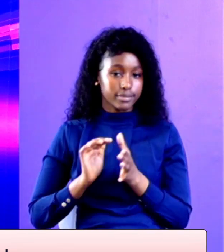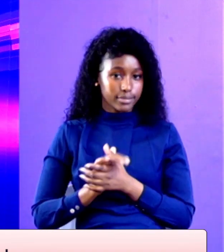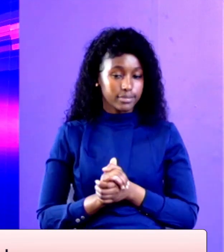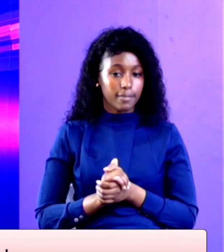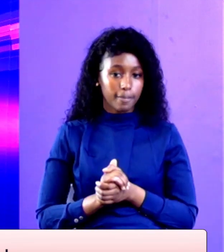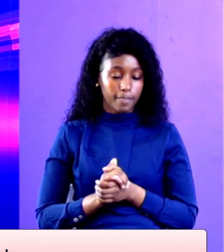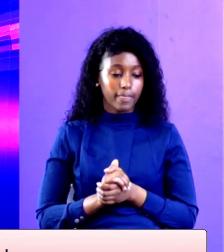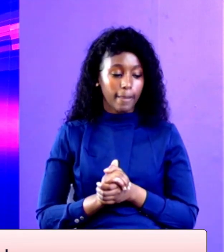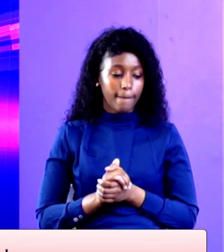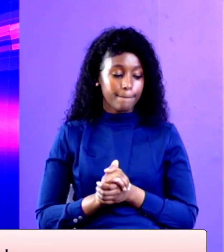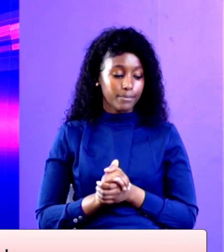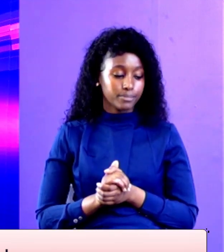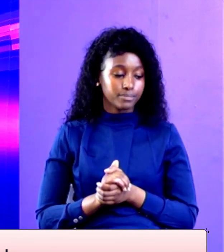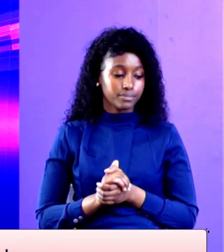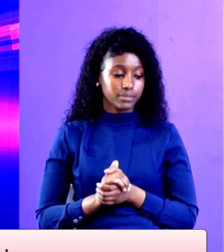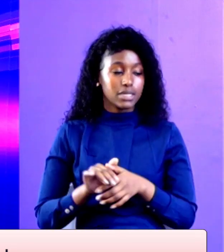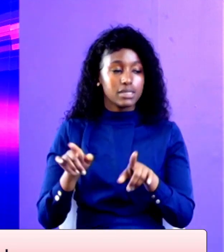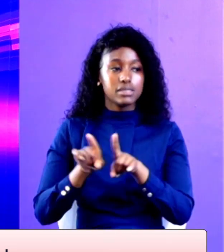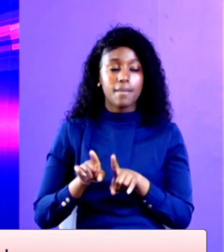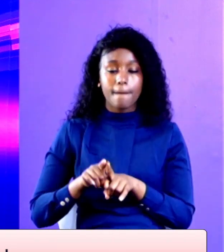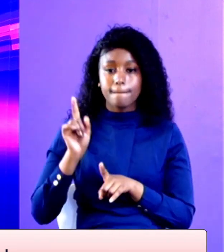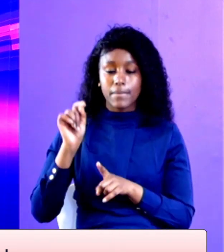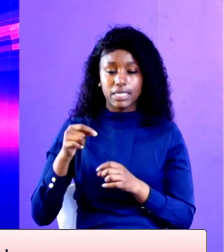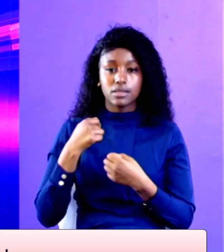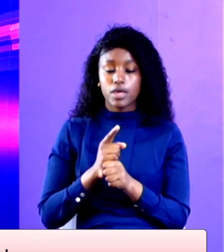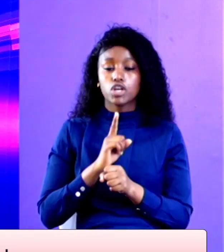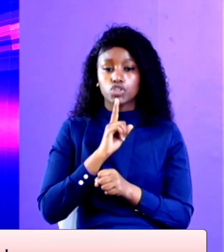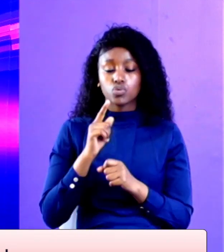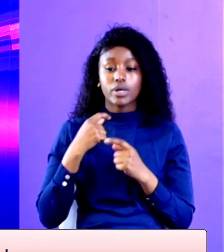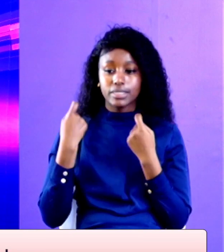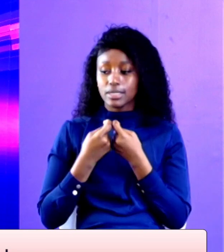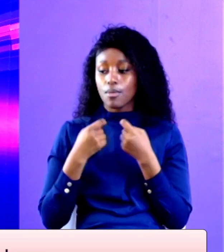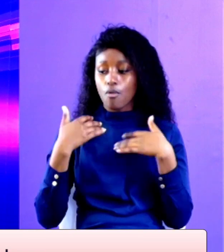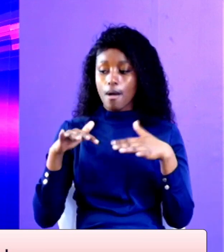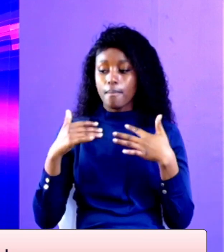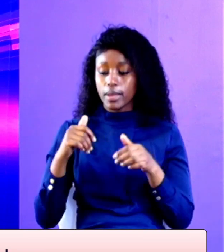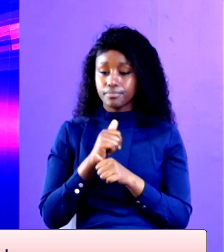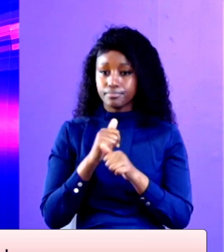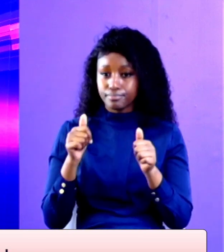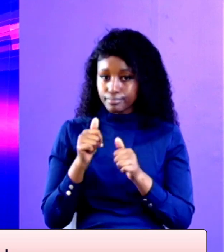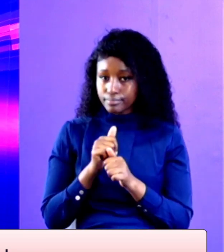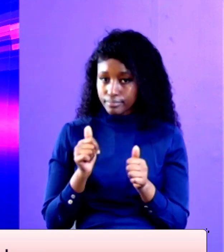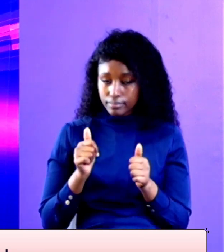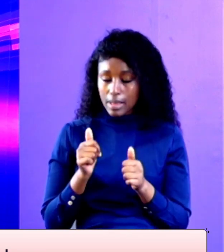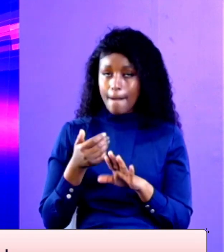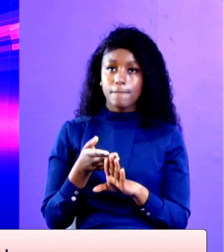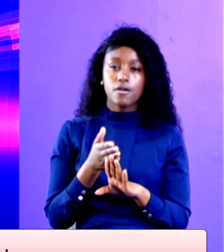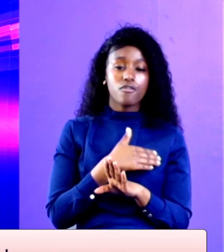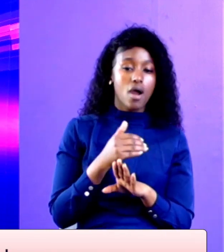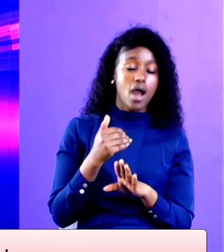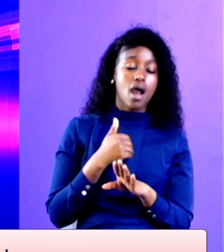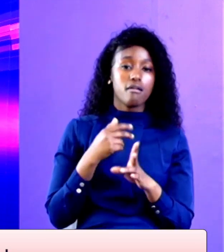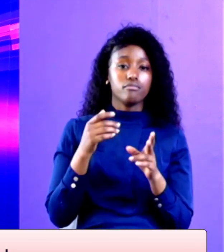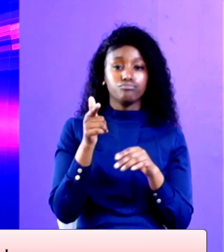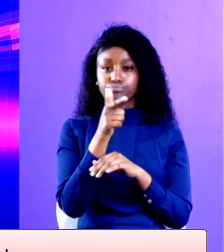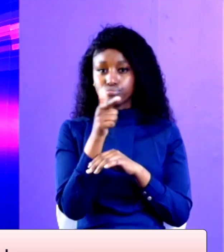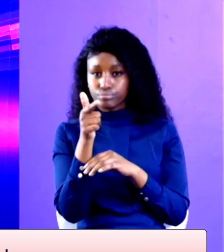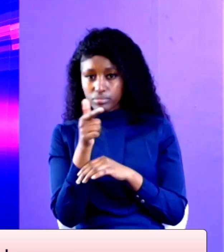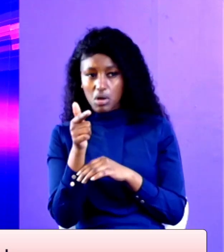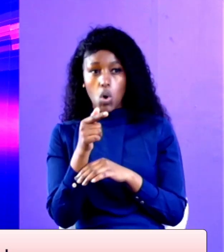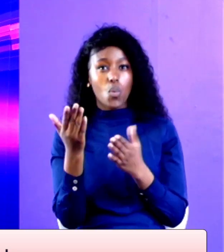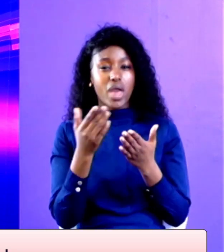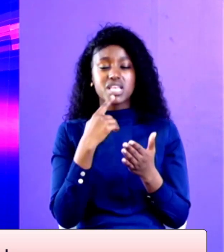to make sure that the team performs, although in the press conference that he had, he said Manchester United will